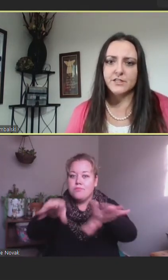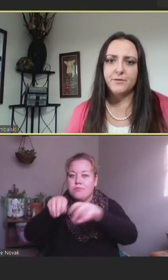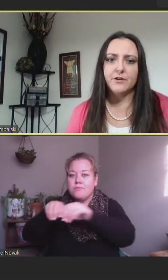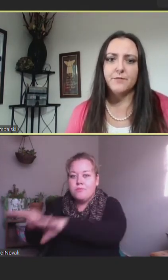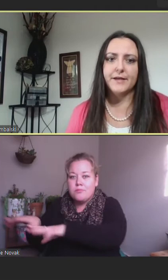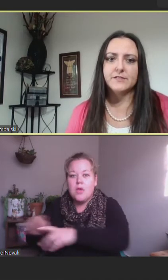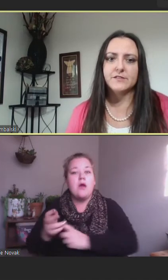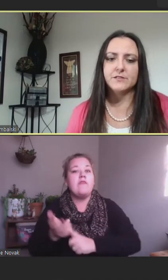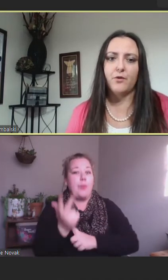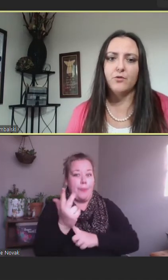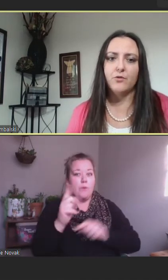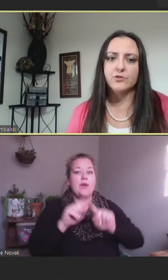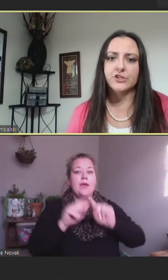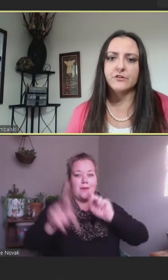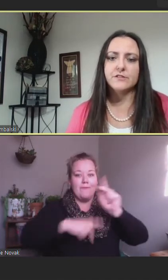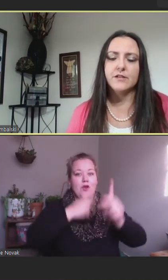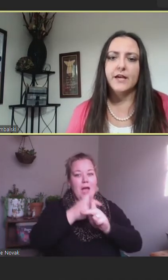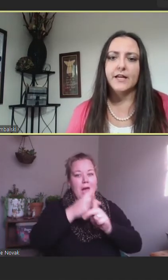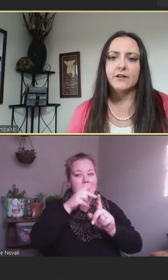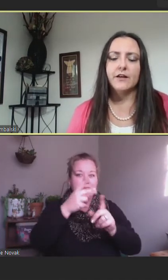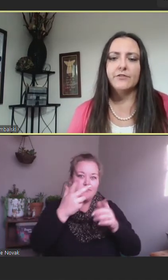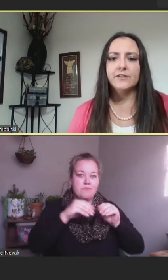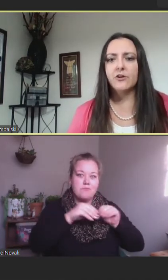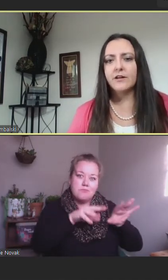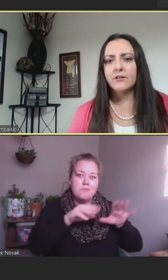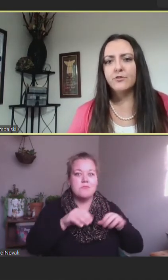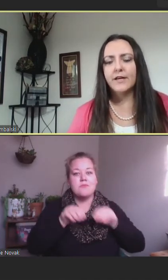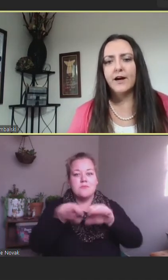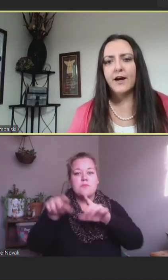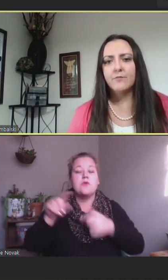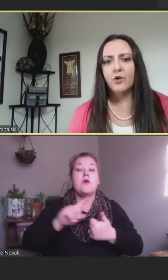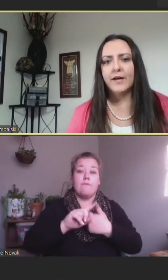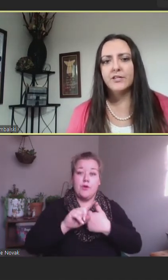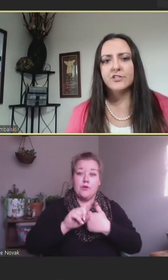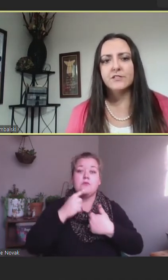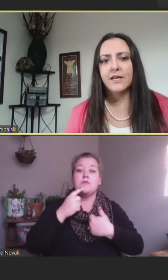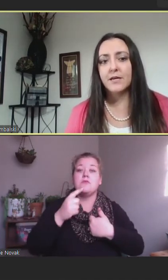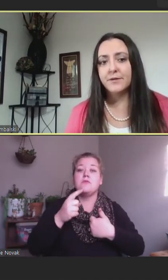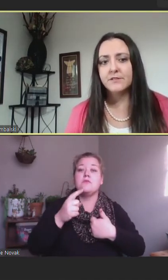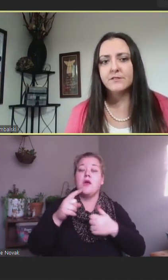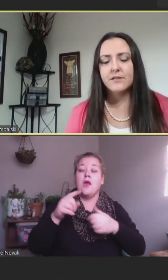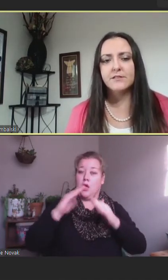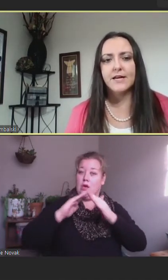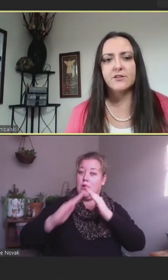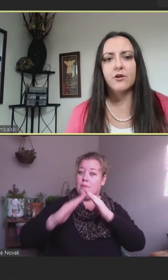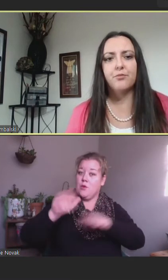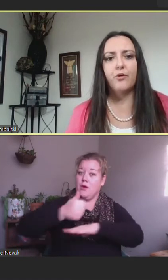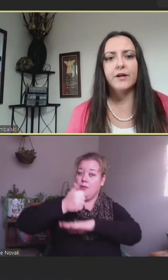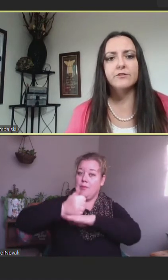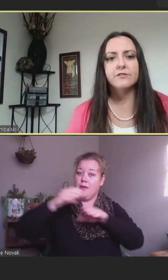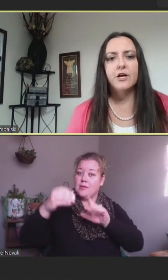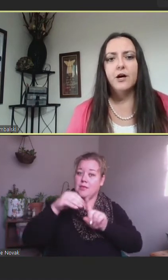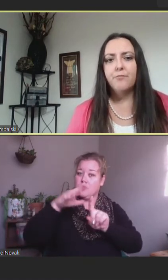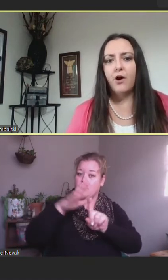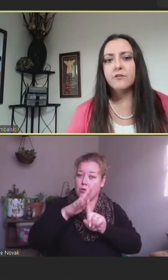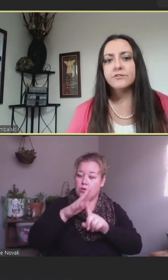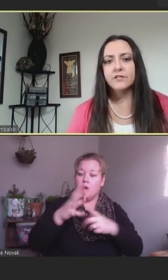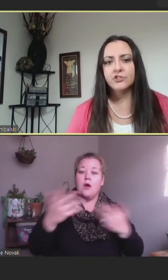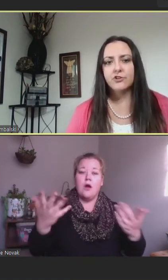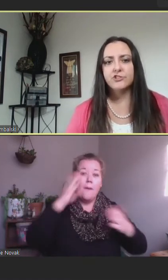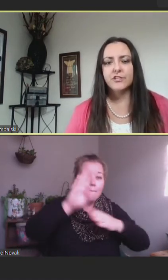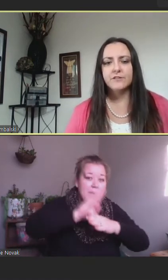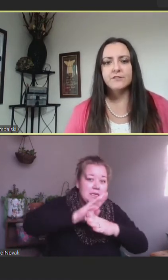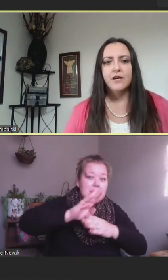is community-based exposures. These are including locations like businesses as our employers, bars